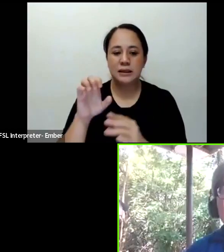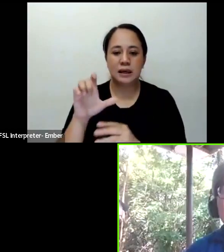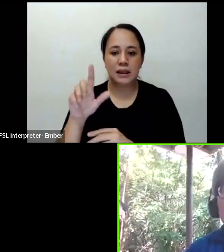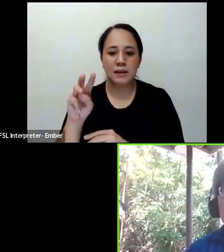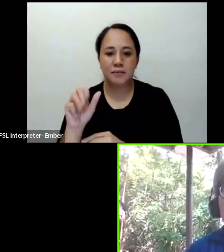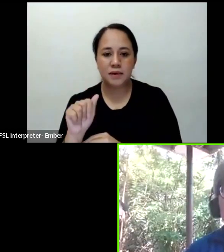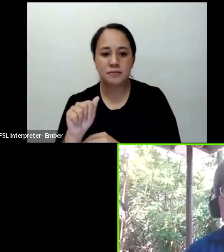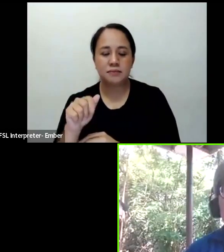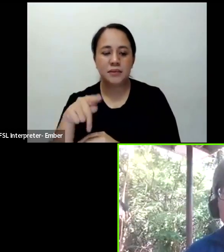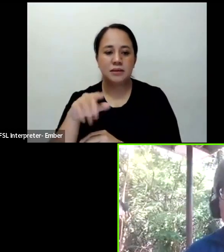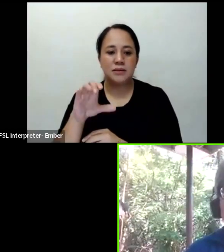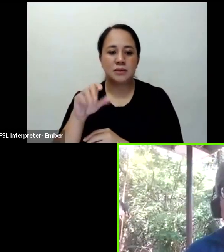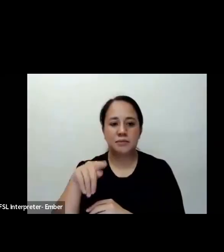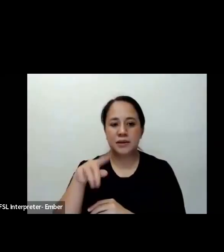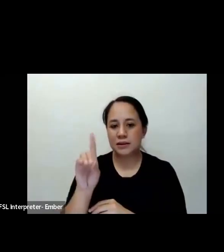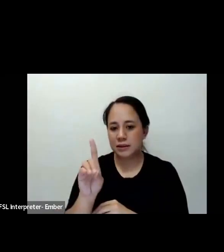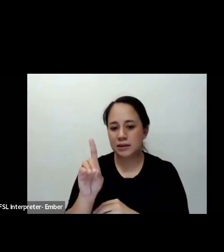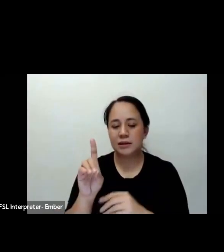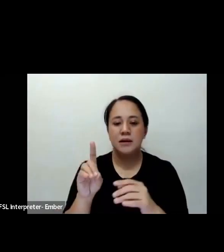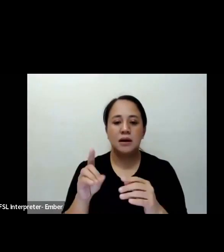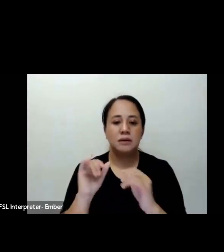PCPD, and my